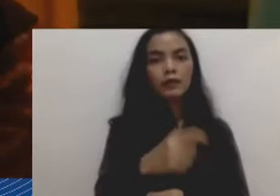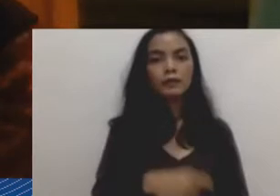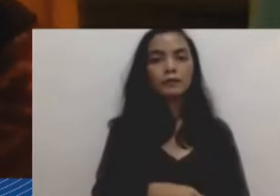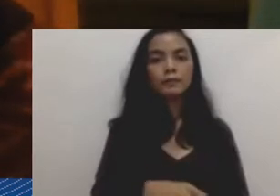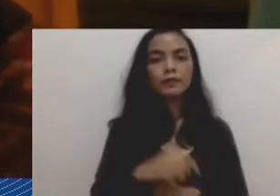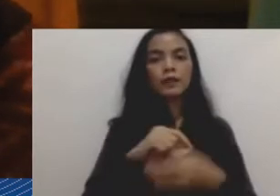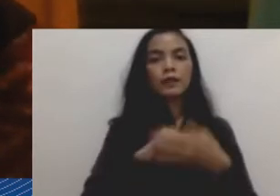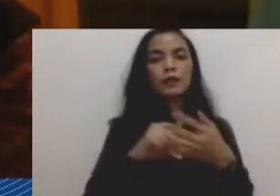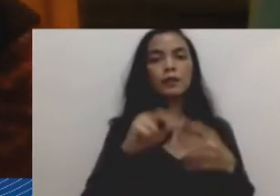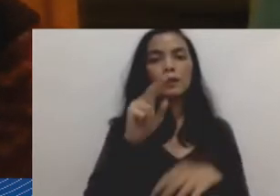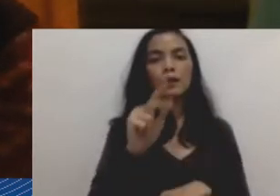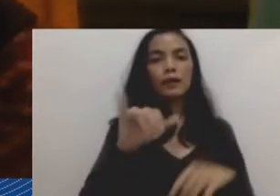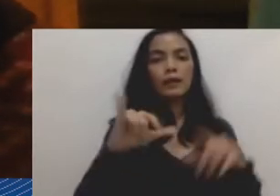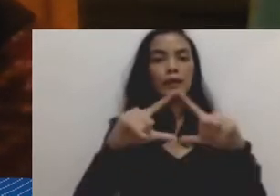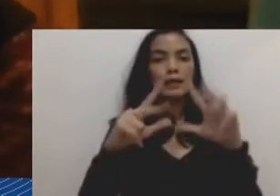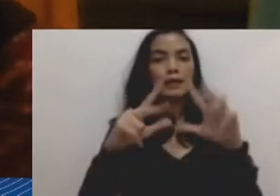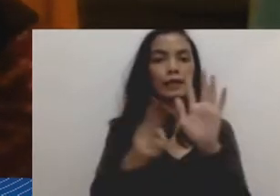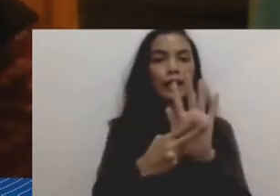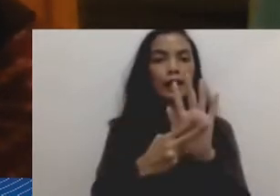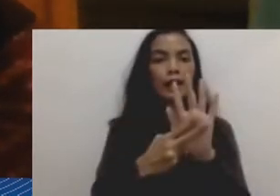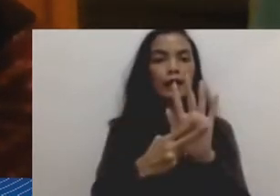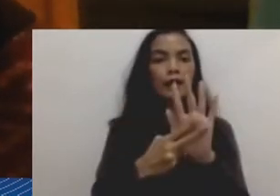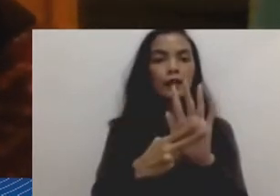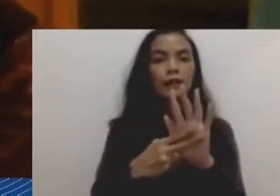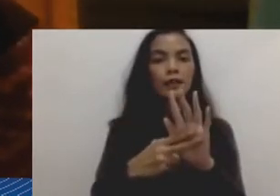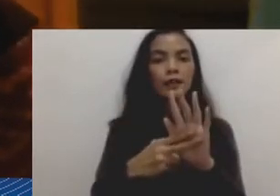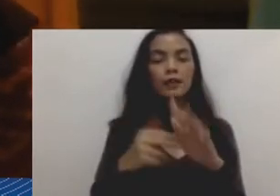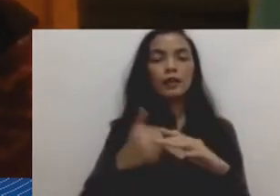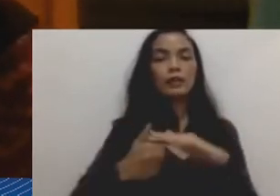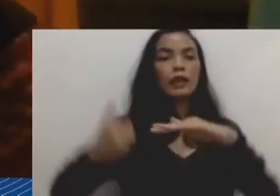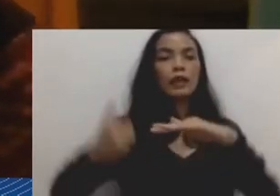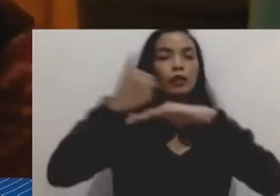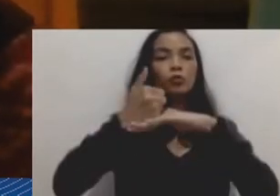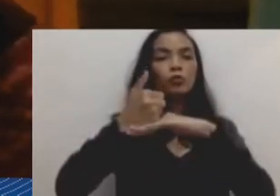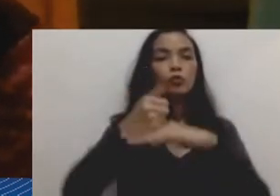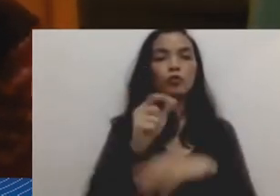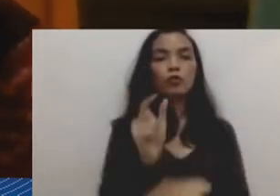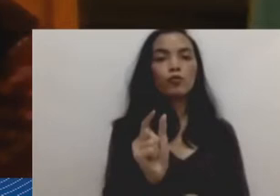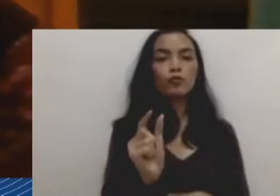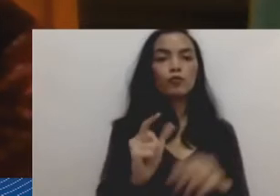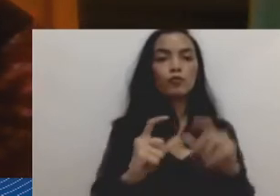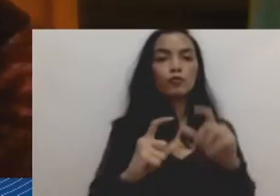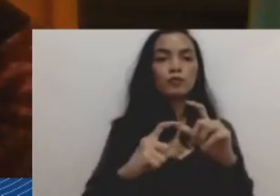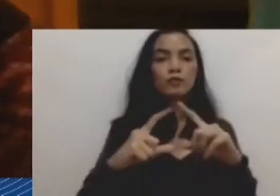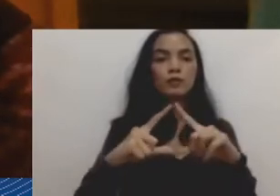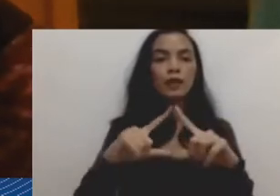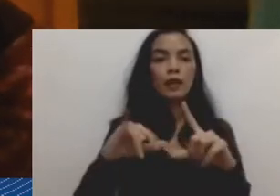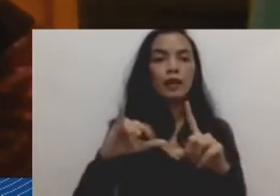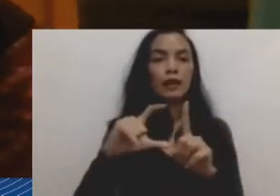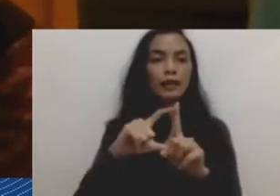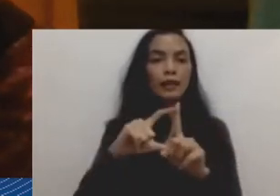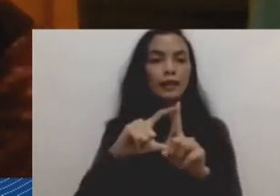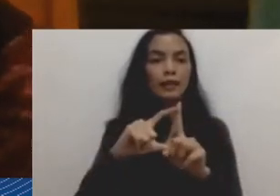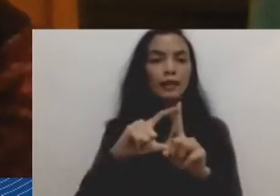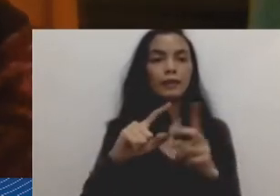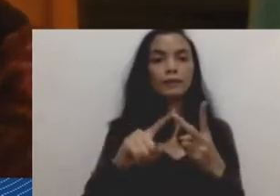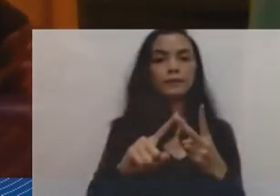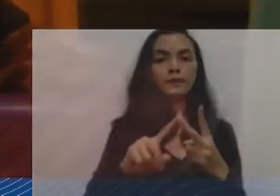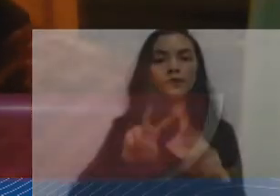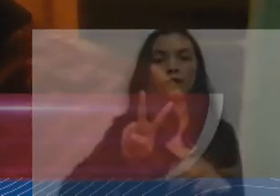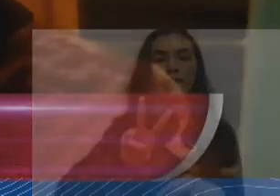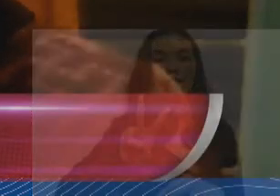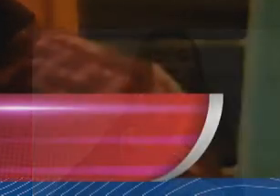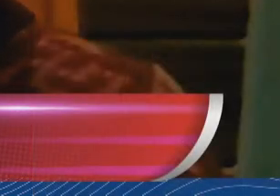Ryan Washburn, USAID Mission Director, lalu Ibu Fene, saya